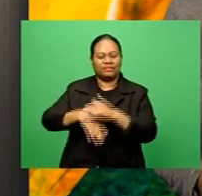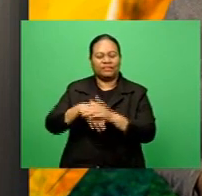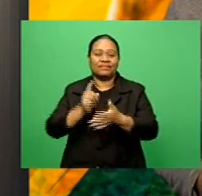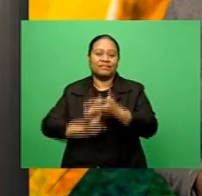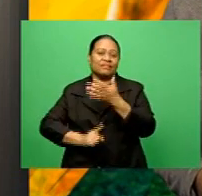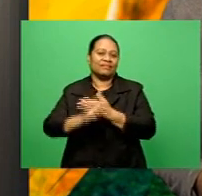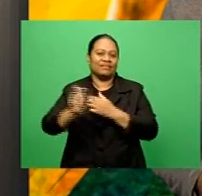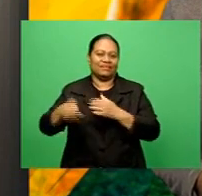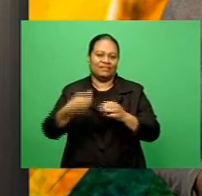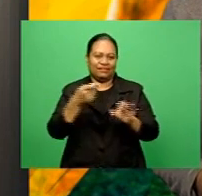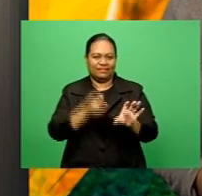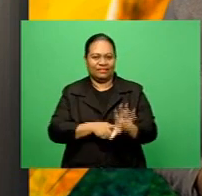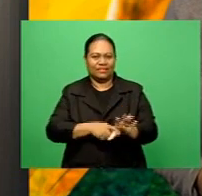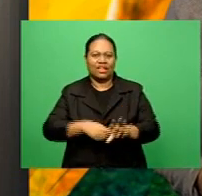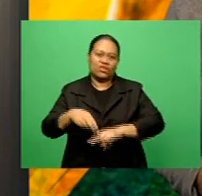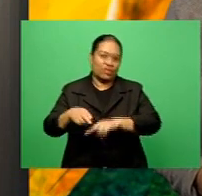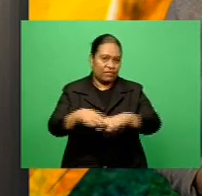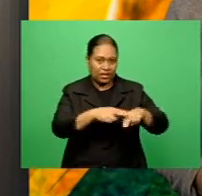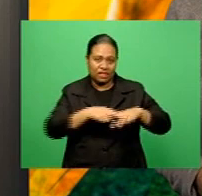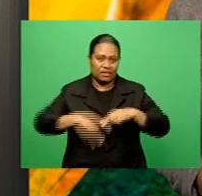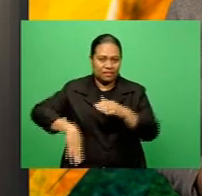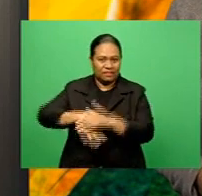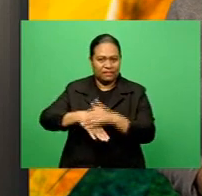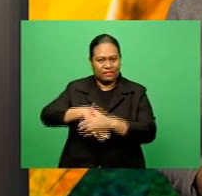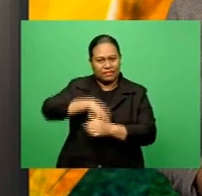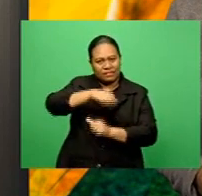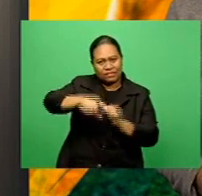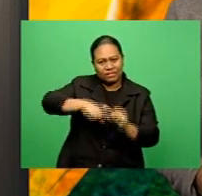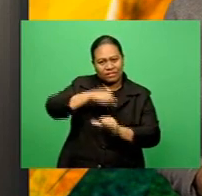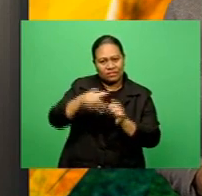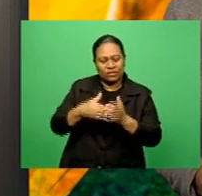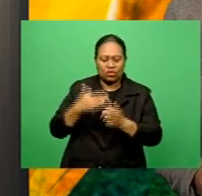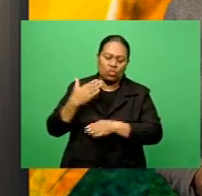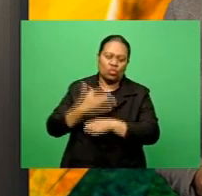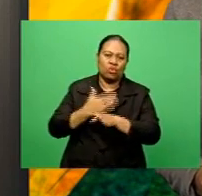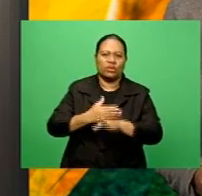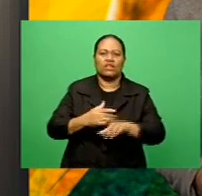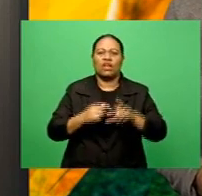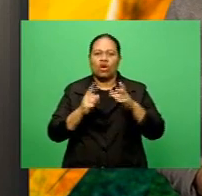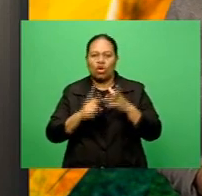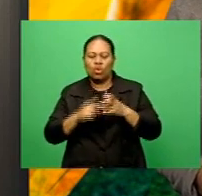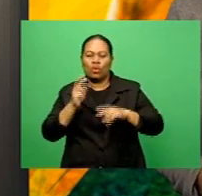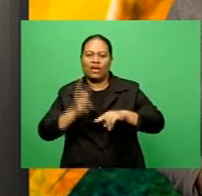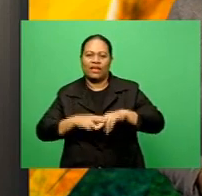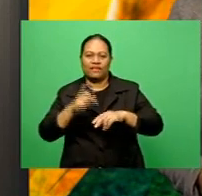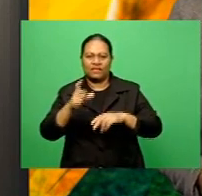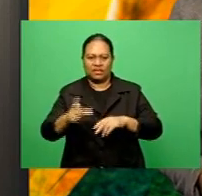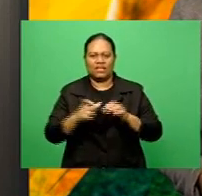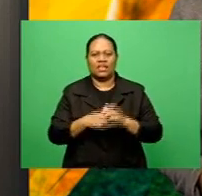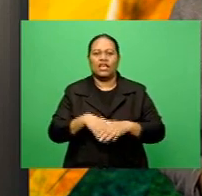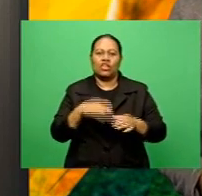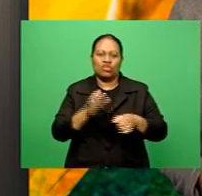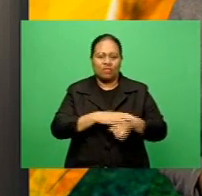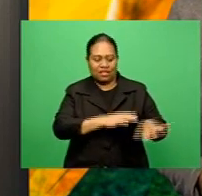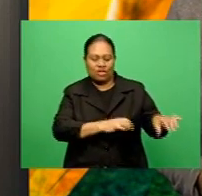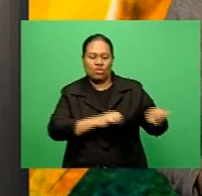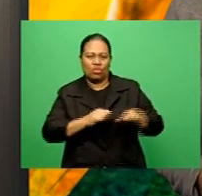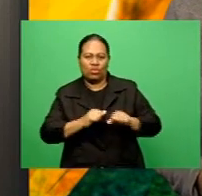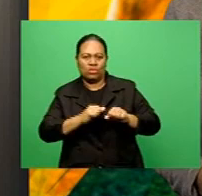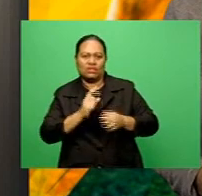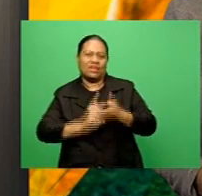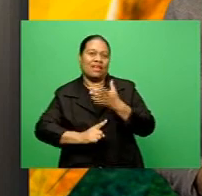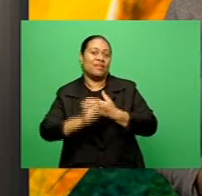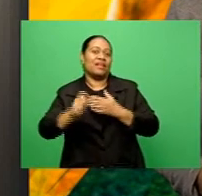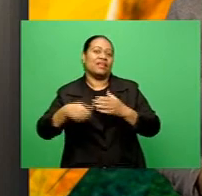next year. The Fiji Football Association will be working closely with OFC to have the tournament hosted in Fiji in May